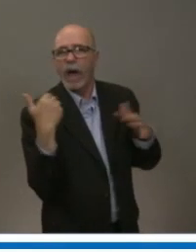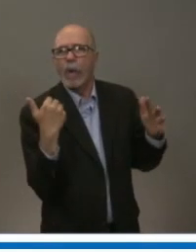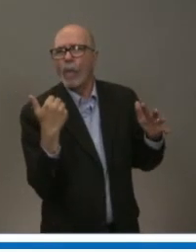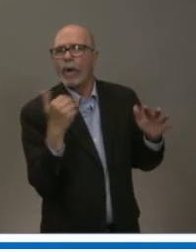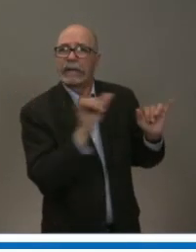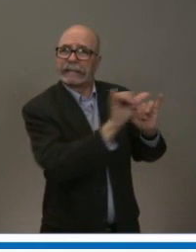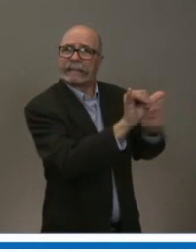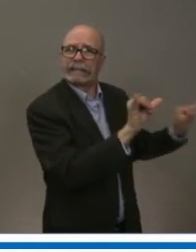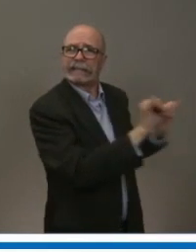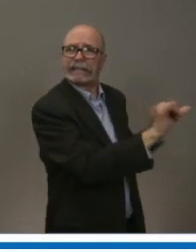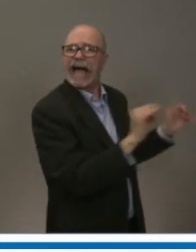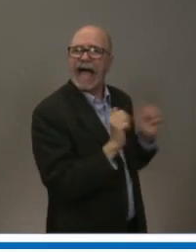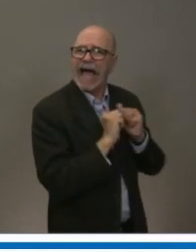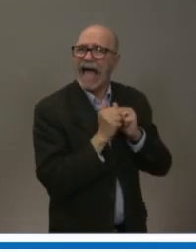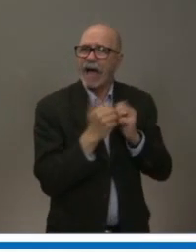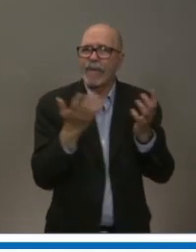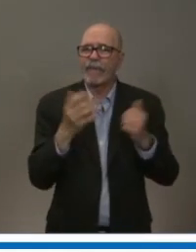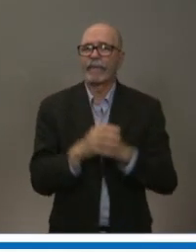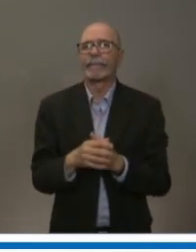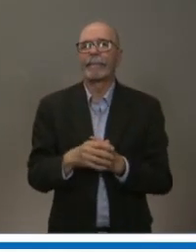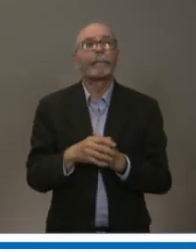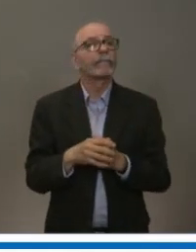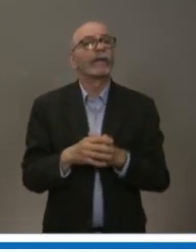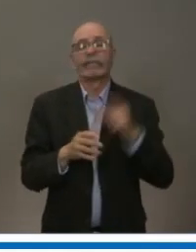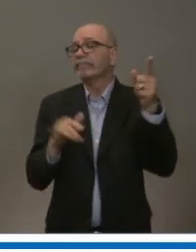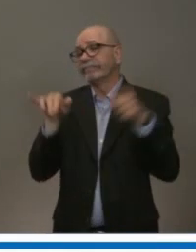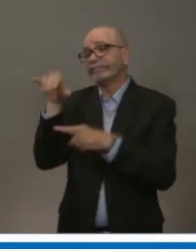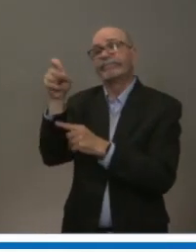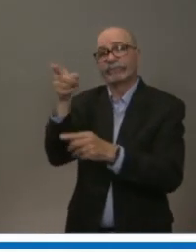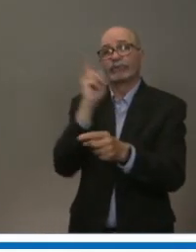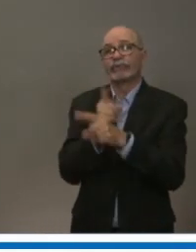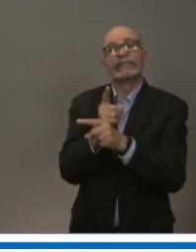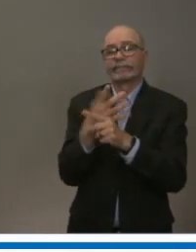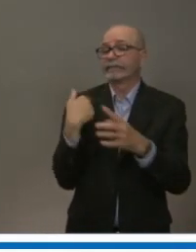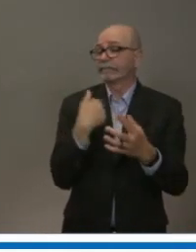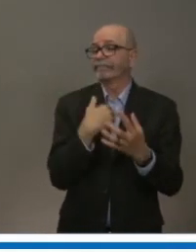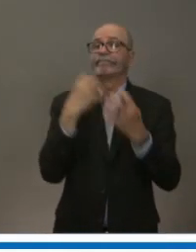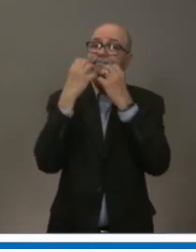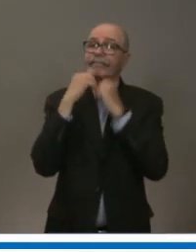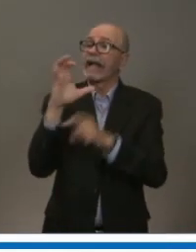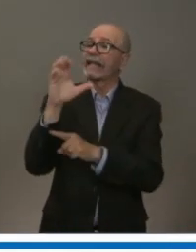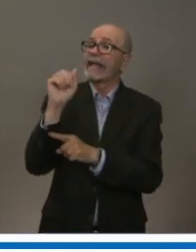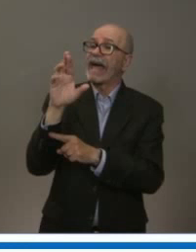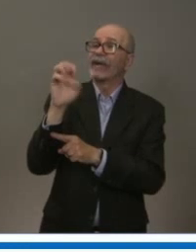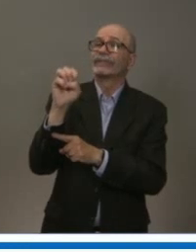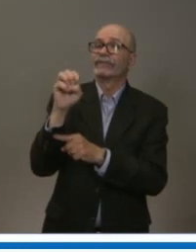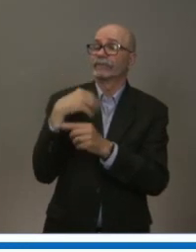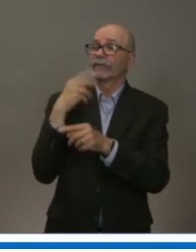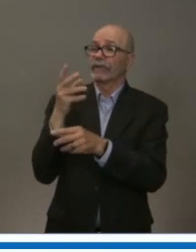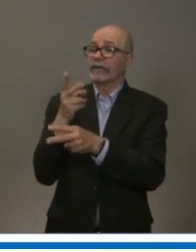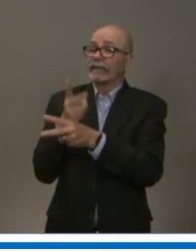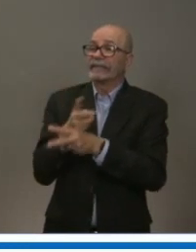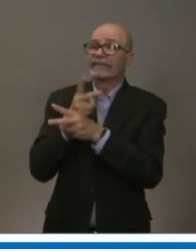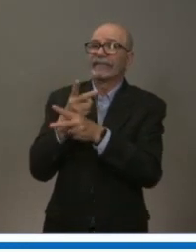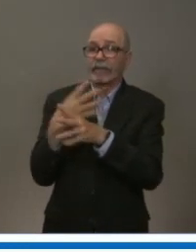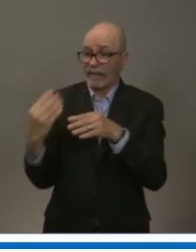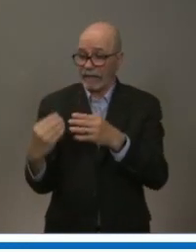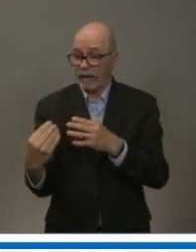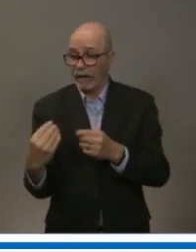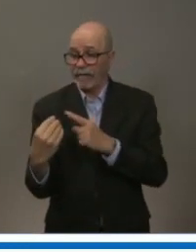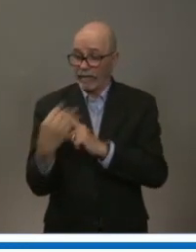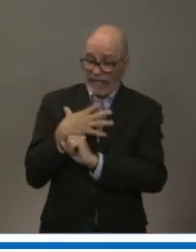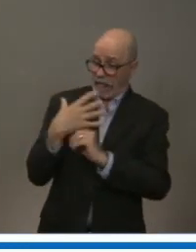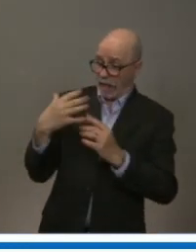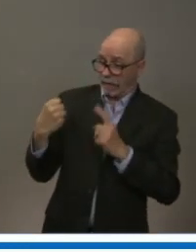absolutely right. When we have healthcare workers who may have been exposed, we have to bring them out of the workforce and test